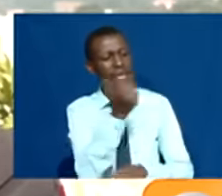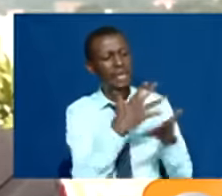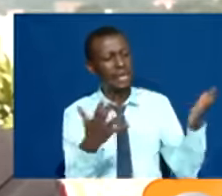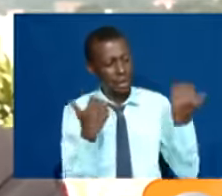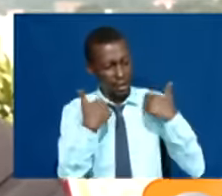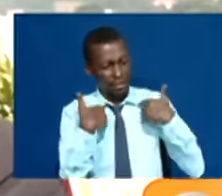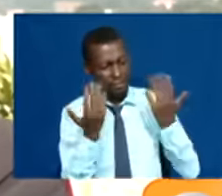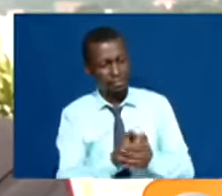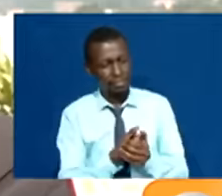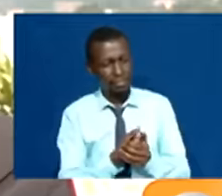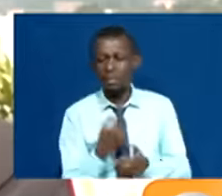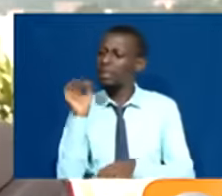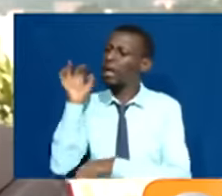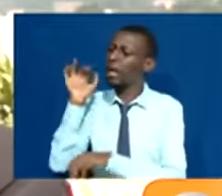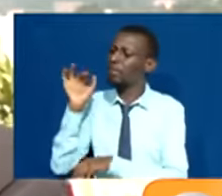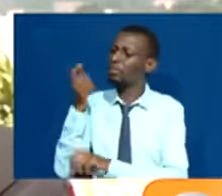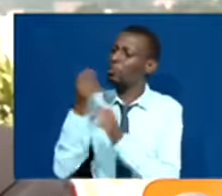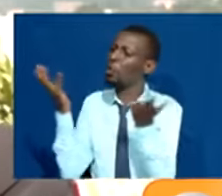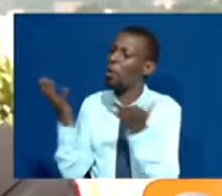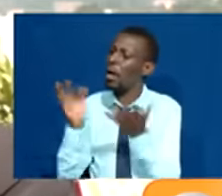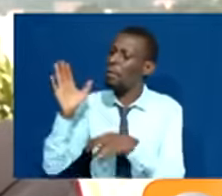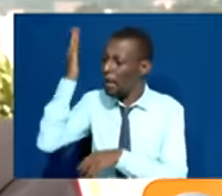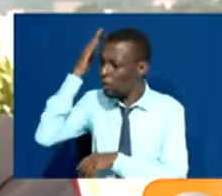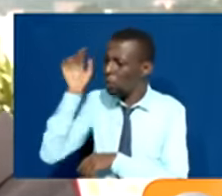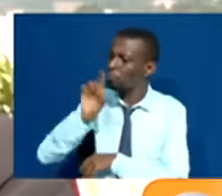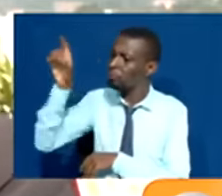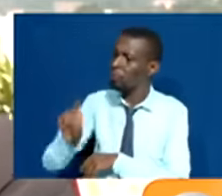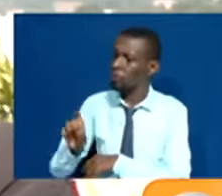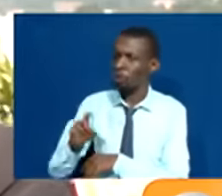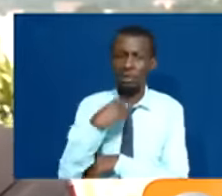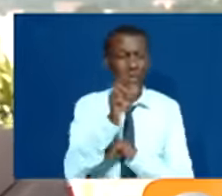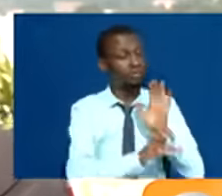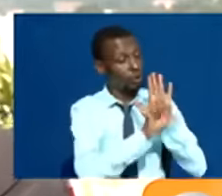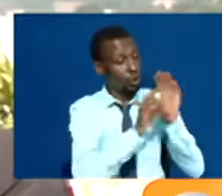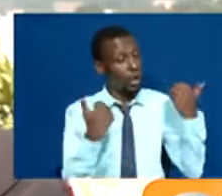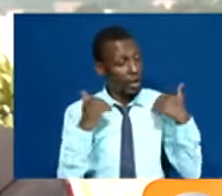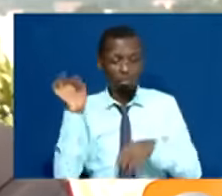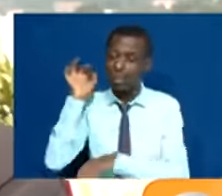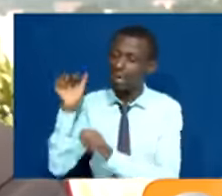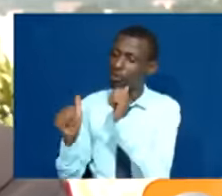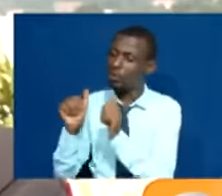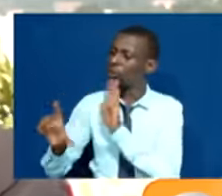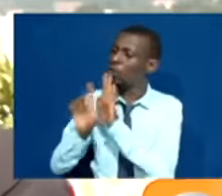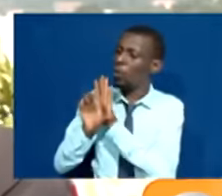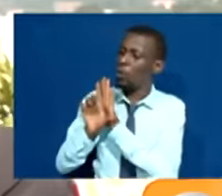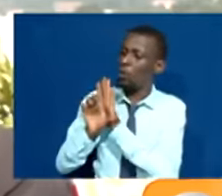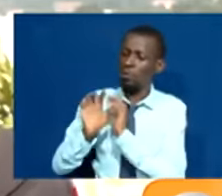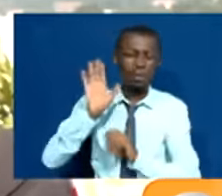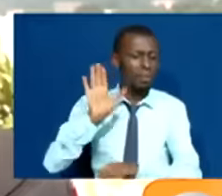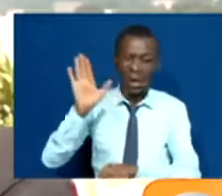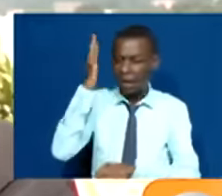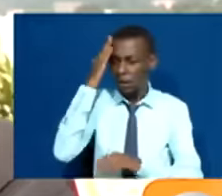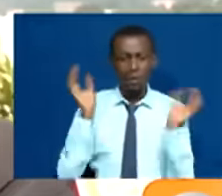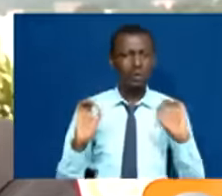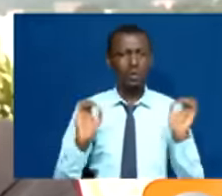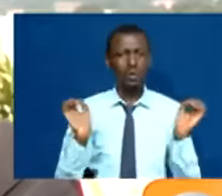I said, "Where do you get that?" He says it's in the law. I asked him which section of the law. He didn't even know. So I told